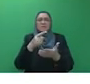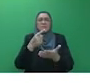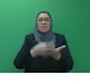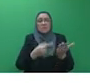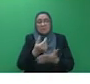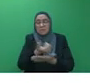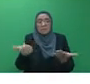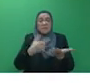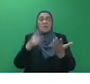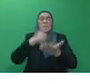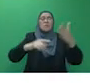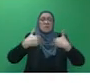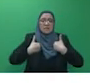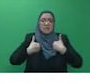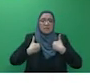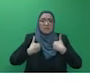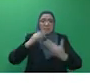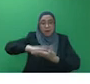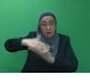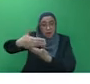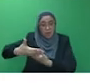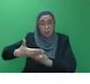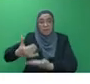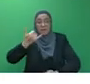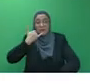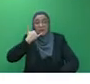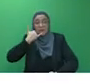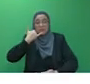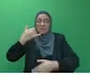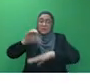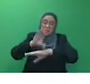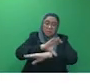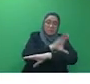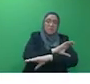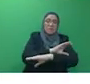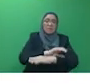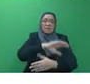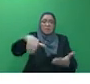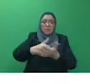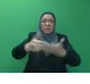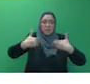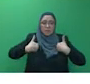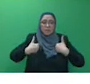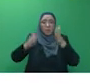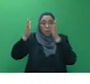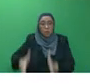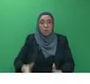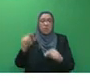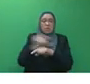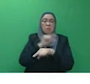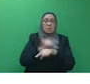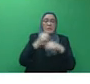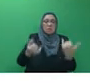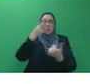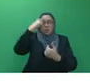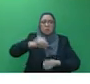other people have so what do you have a laptop a handphone a computer these are the things that are available and that